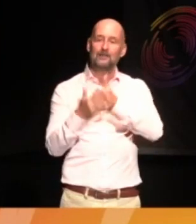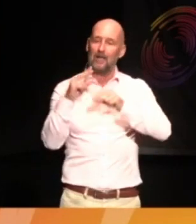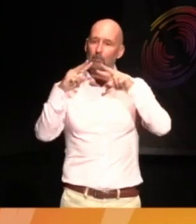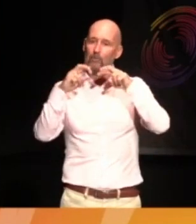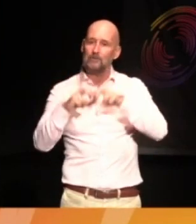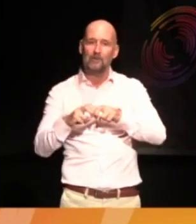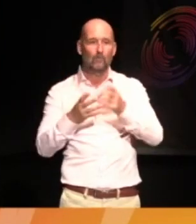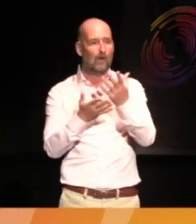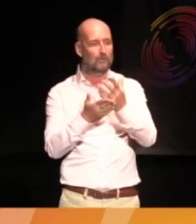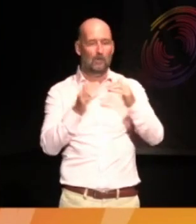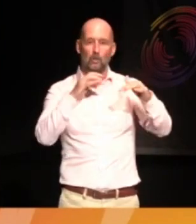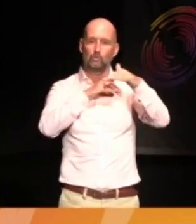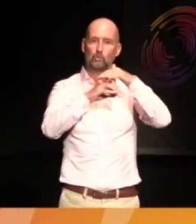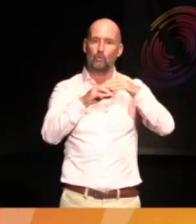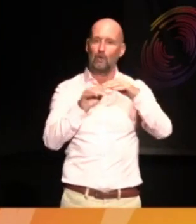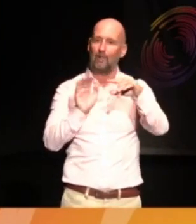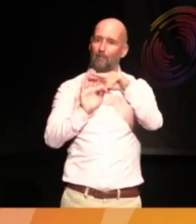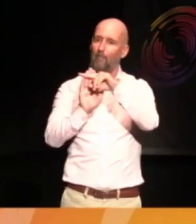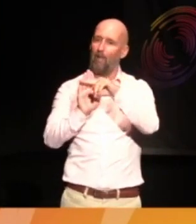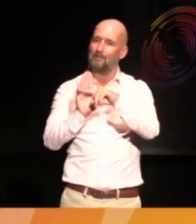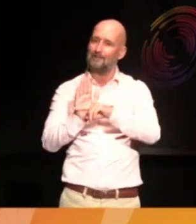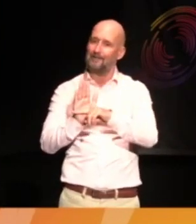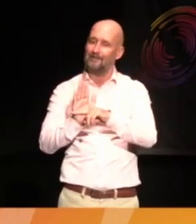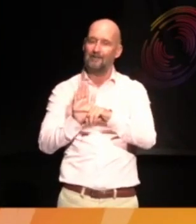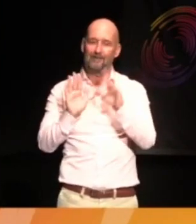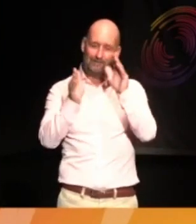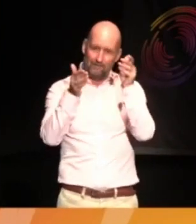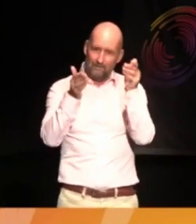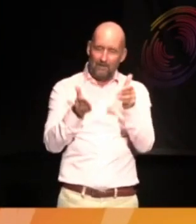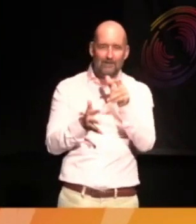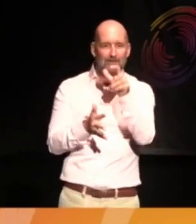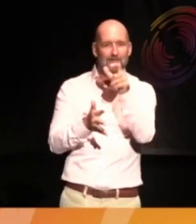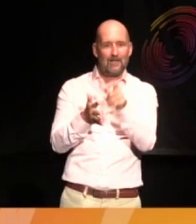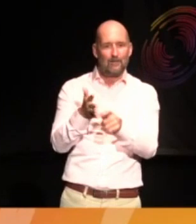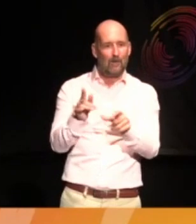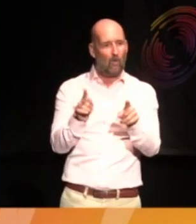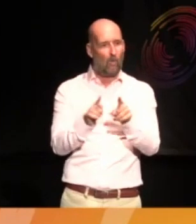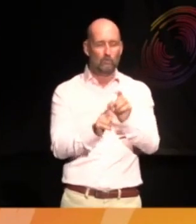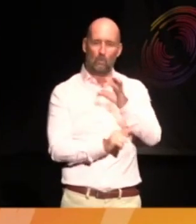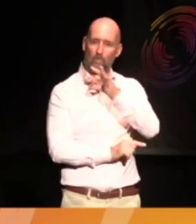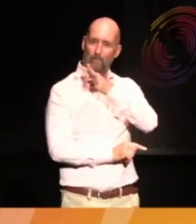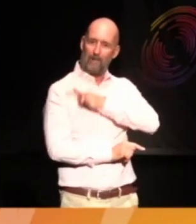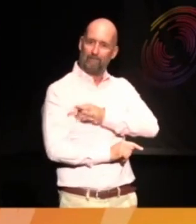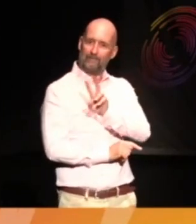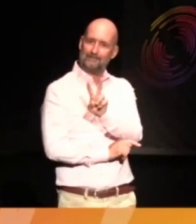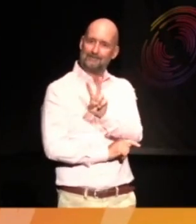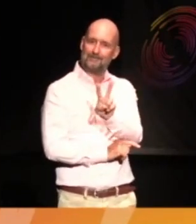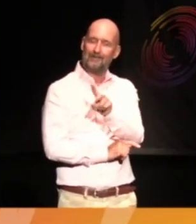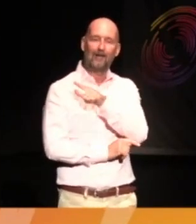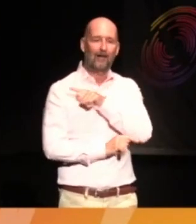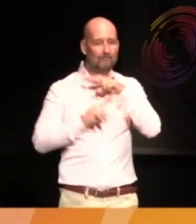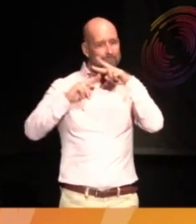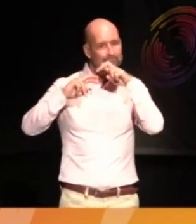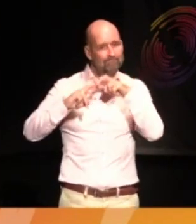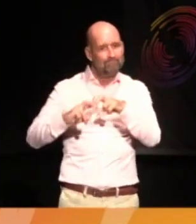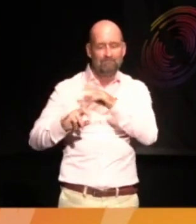social policy, in particular looking at disability and disability benefits, and that's what I've been doing ever